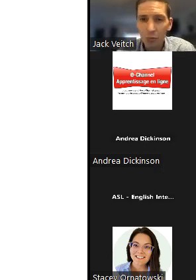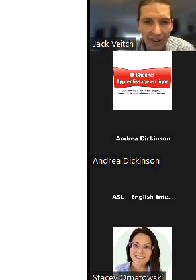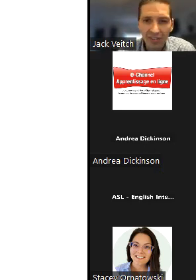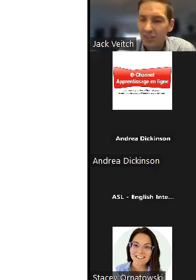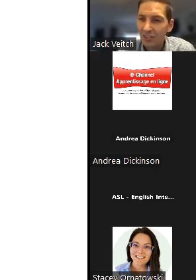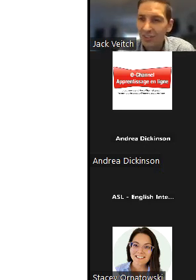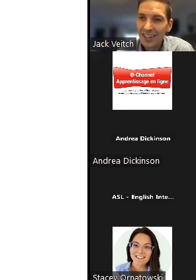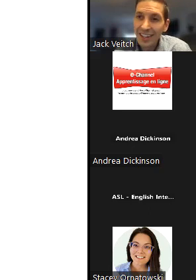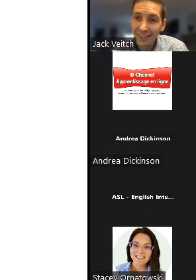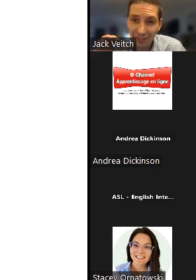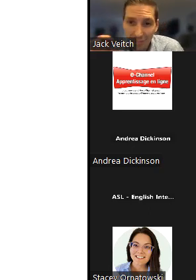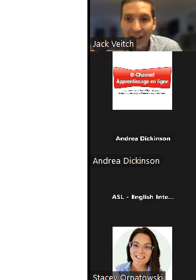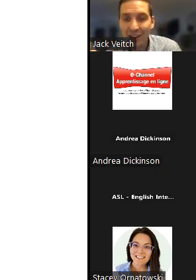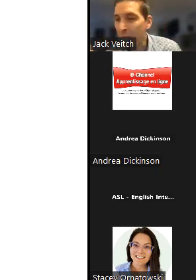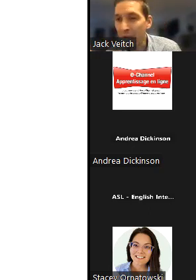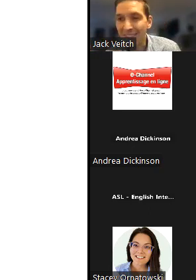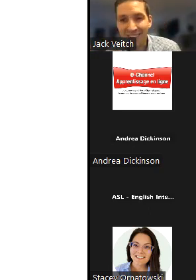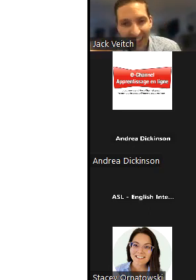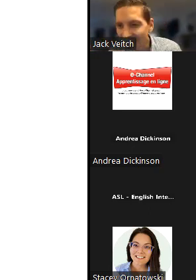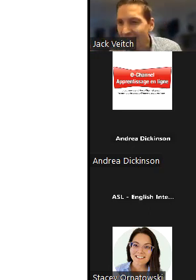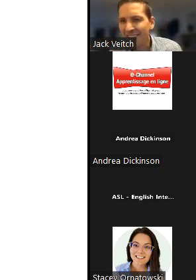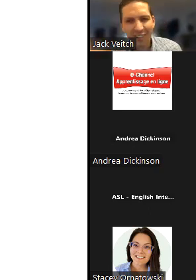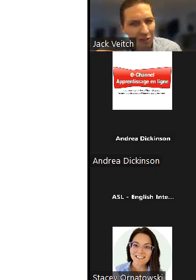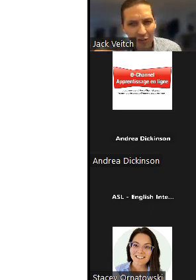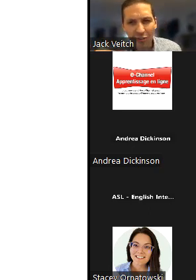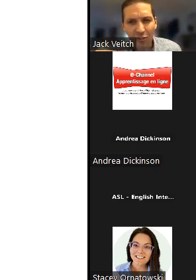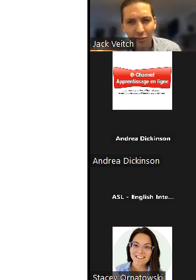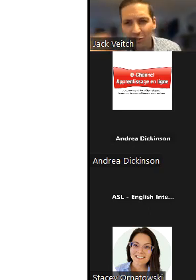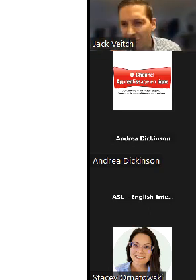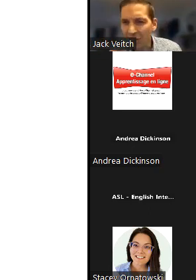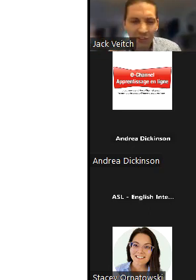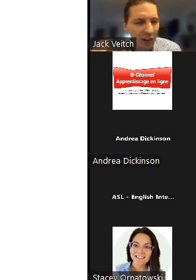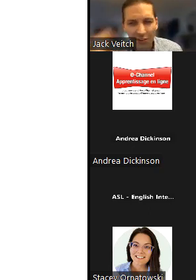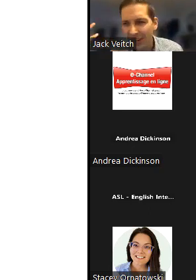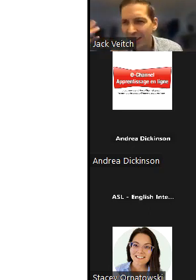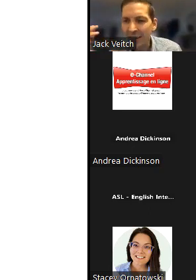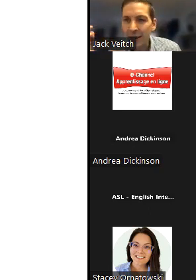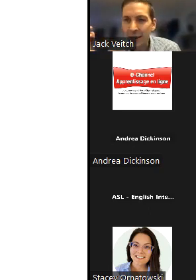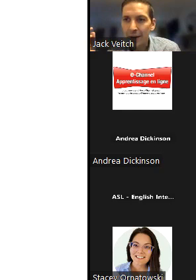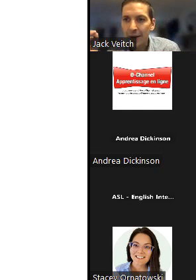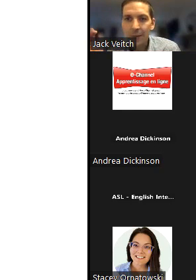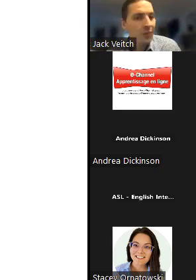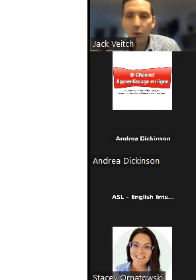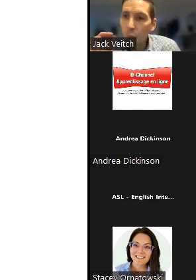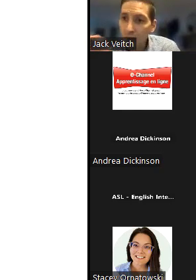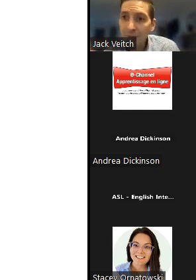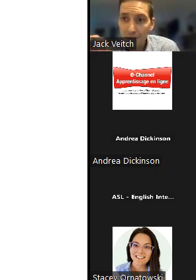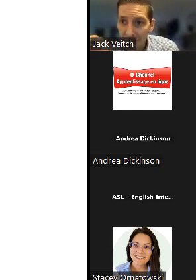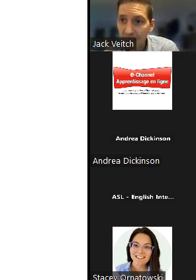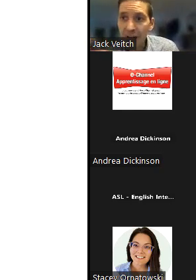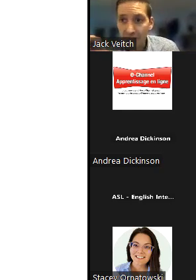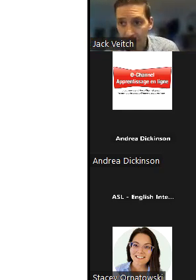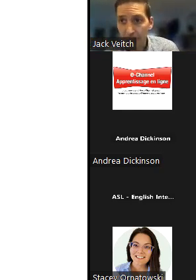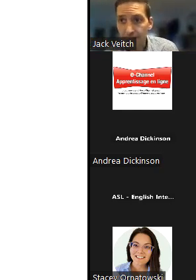sleep patterns, restlessness, somatic complaints, headache, digestive issues, dizziness, nausea, headache.